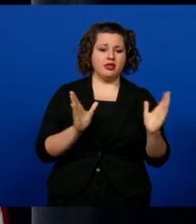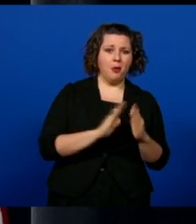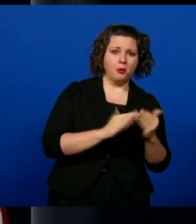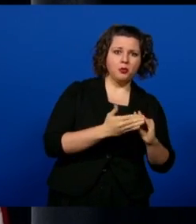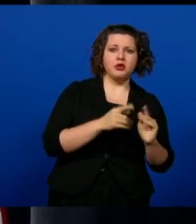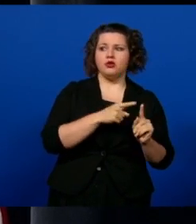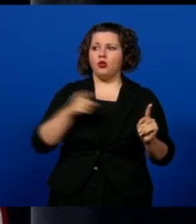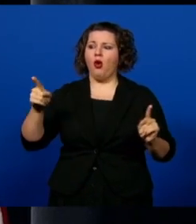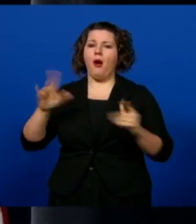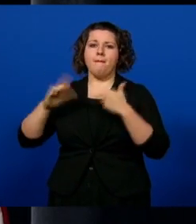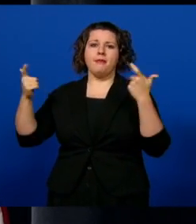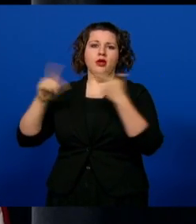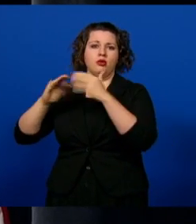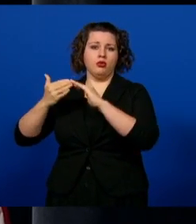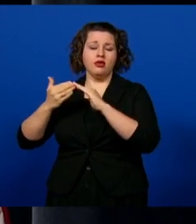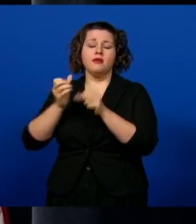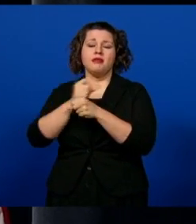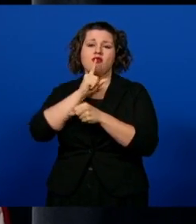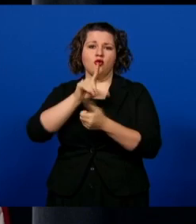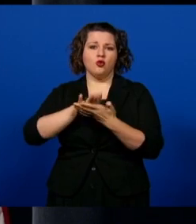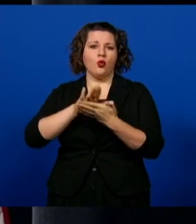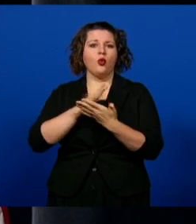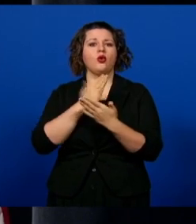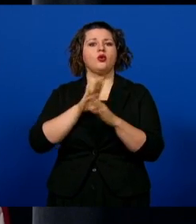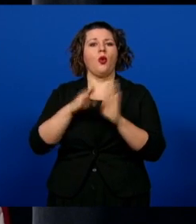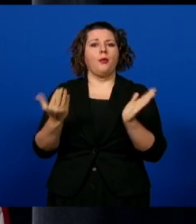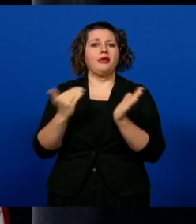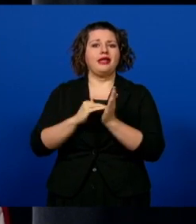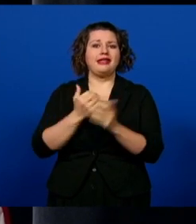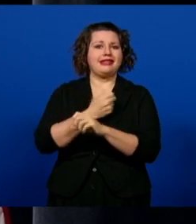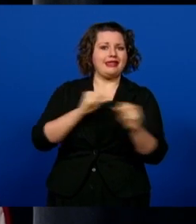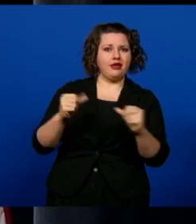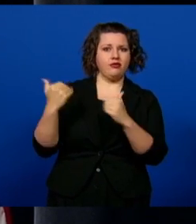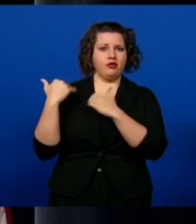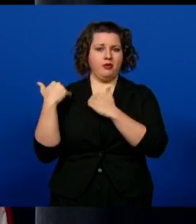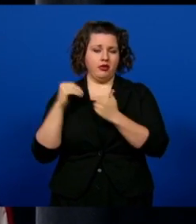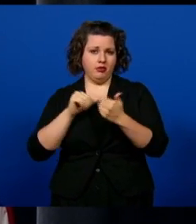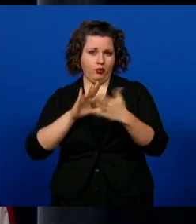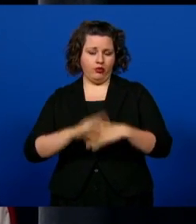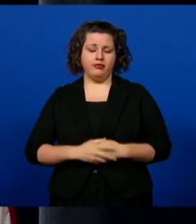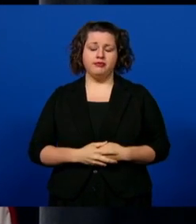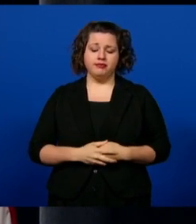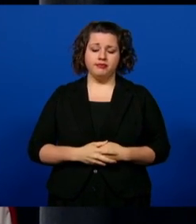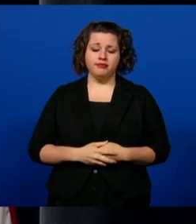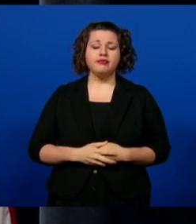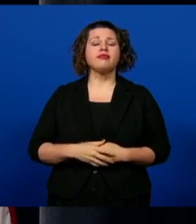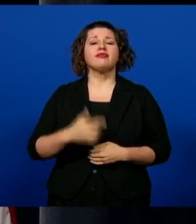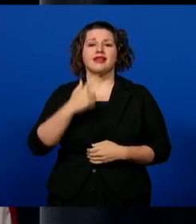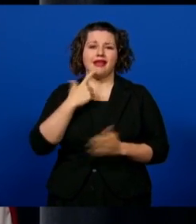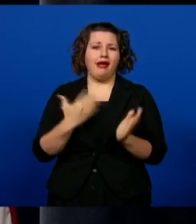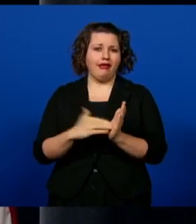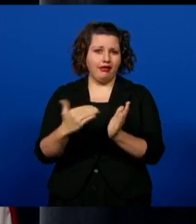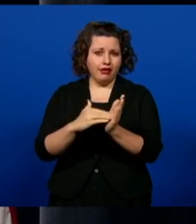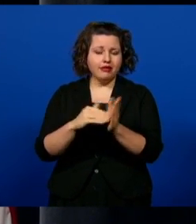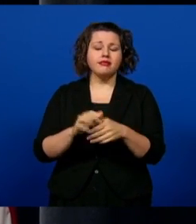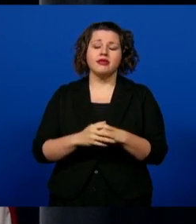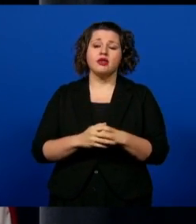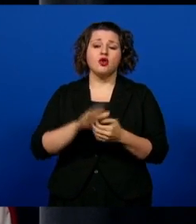ensure that our schools are reopened safely and responsibly. As we've said a number of times, schools